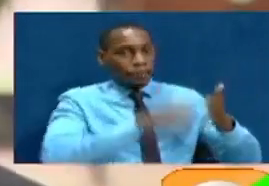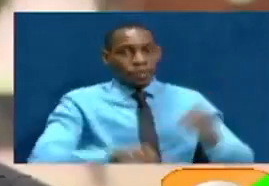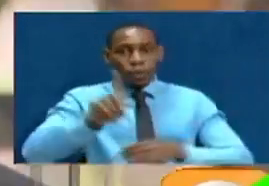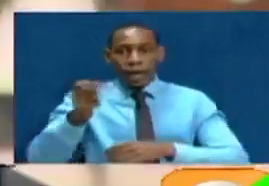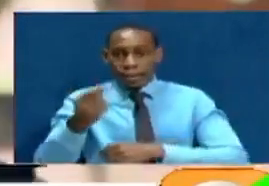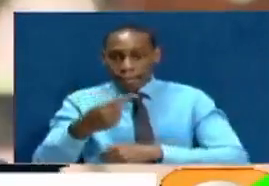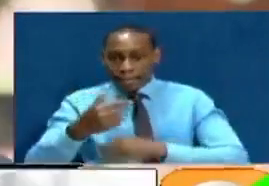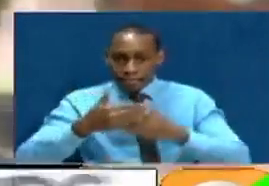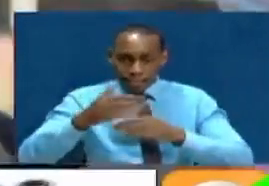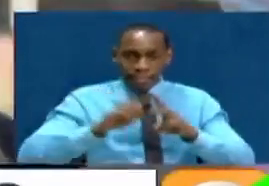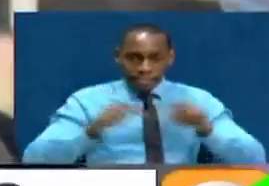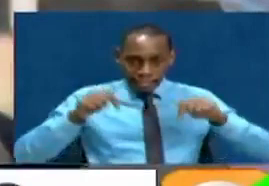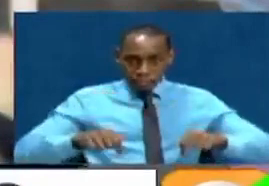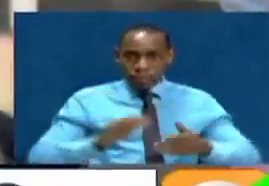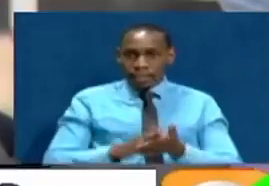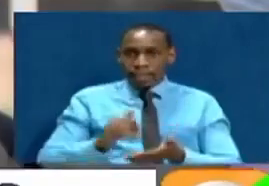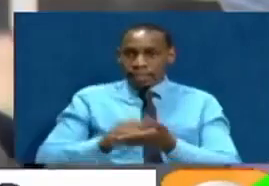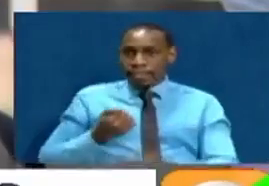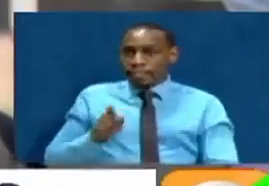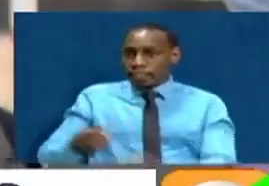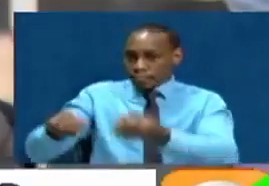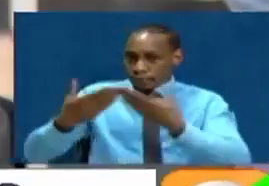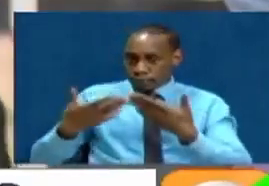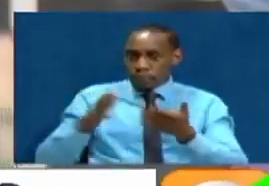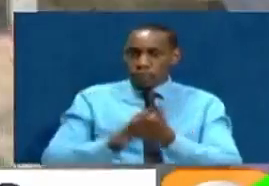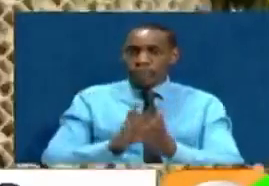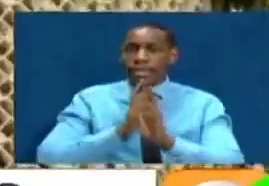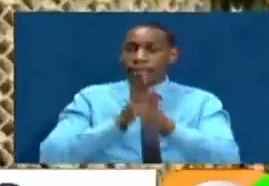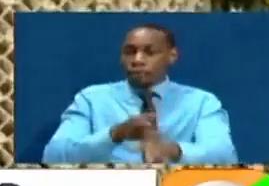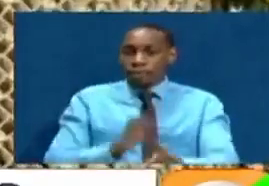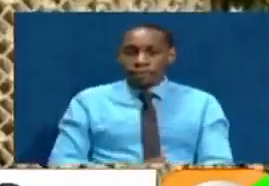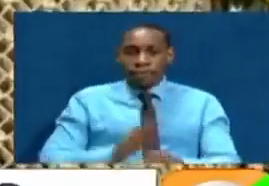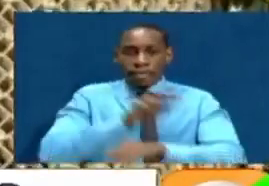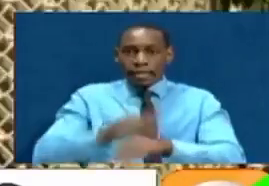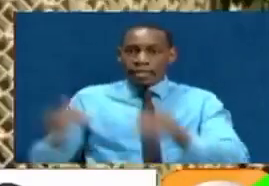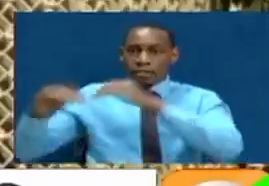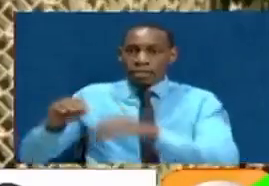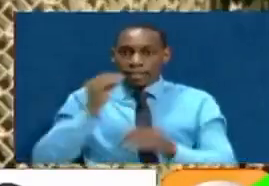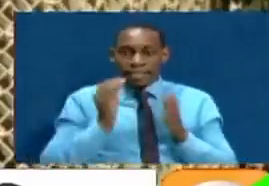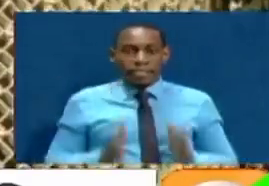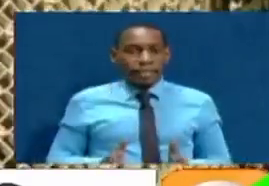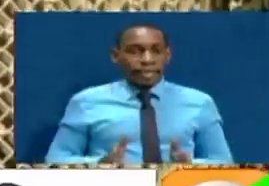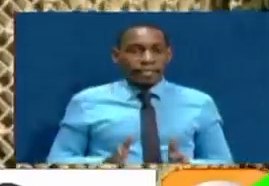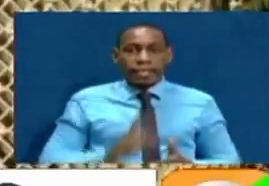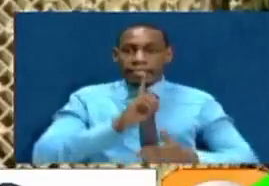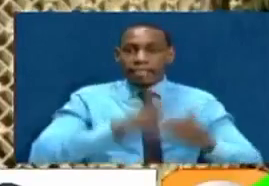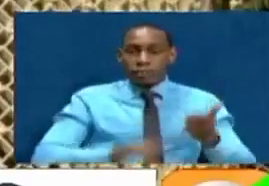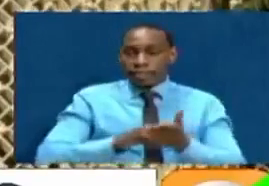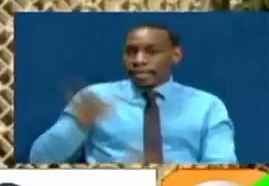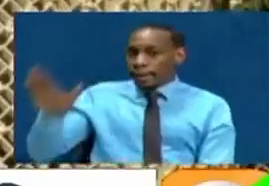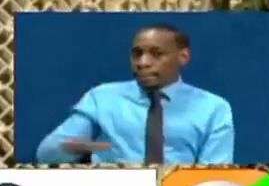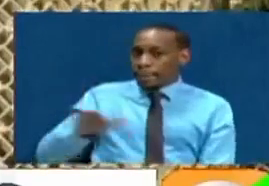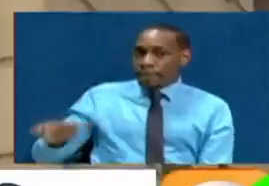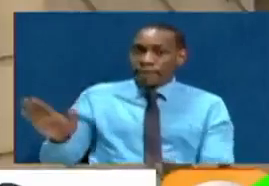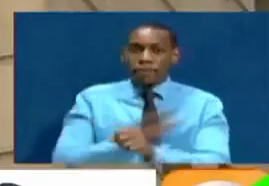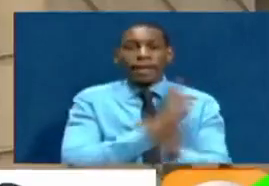within 1 month from today, she will furnish us with an interim report. National Assembly Speaker Justin Muturi says Parliament